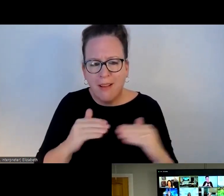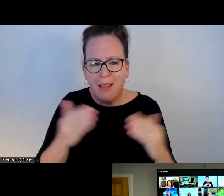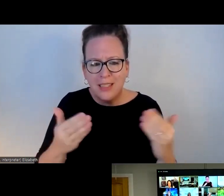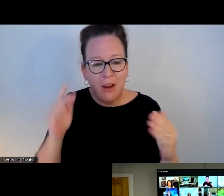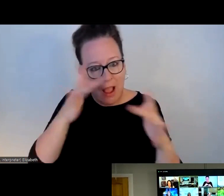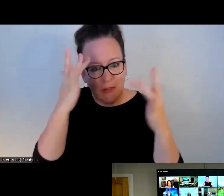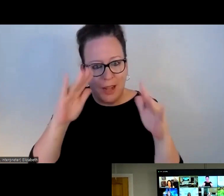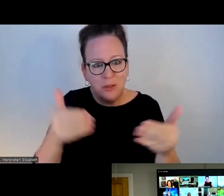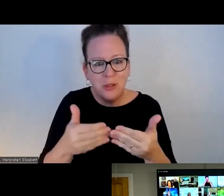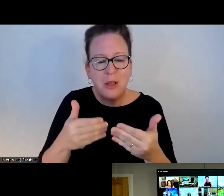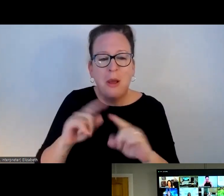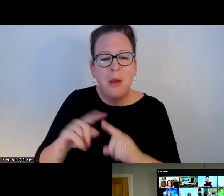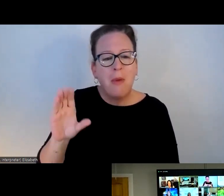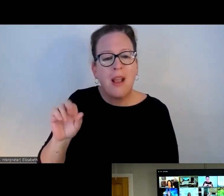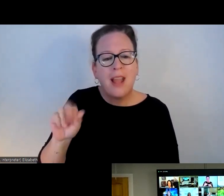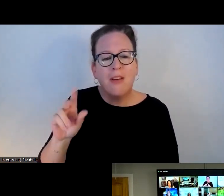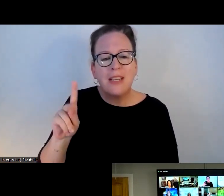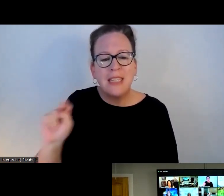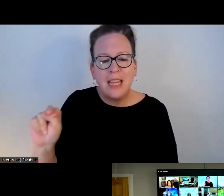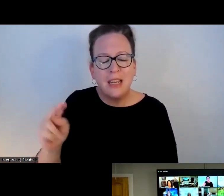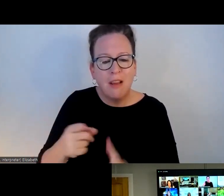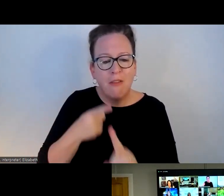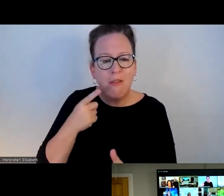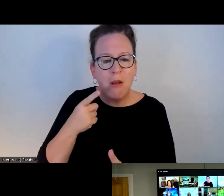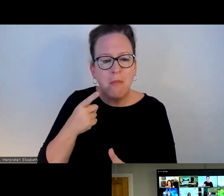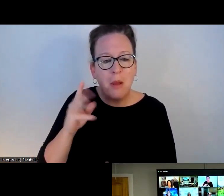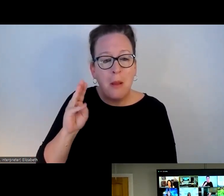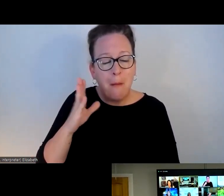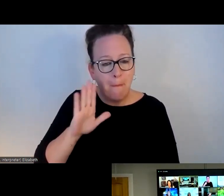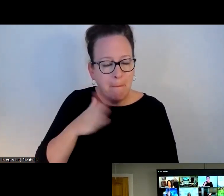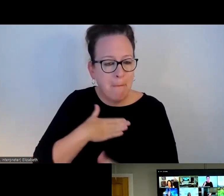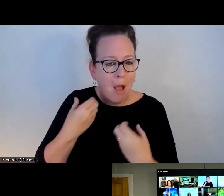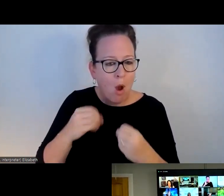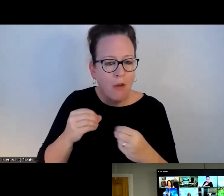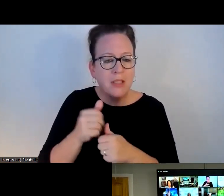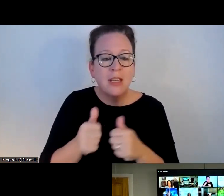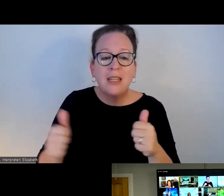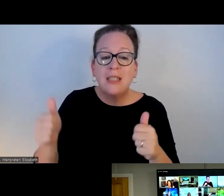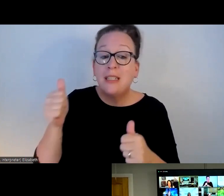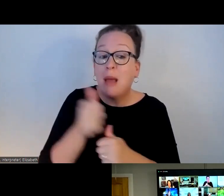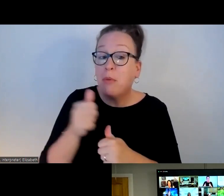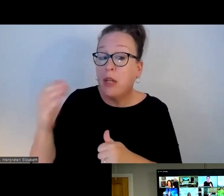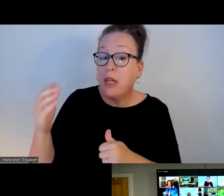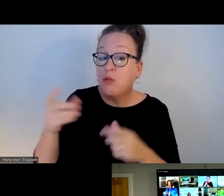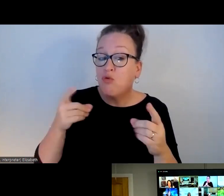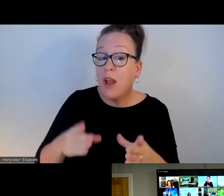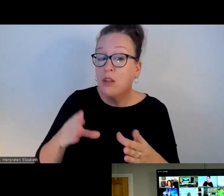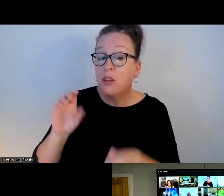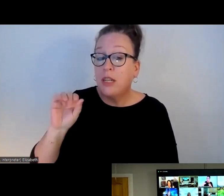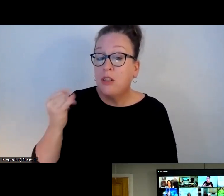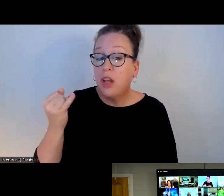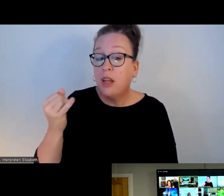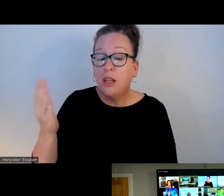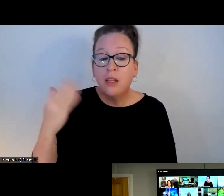but Caroline Lemoyne from my office, Deputy Director of Environmental Justice, Janine Simpson